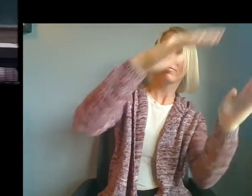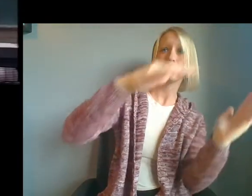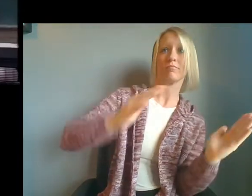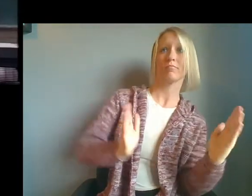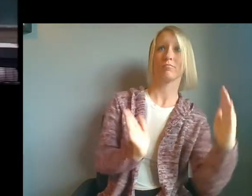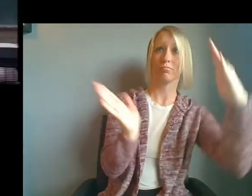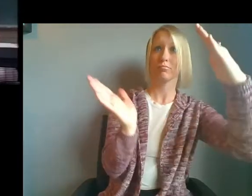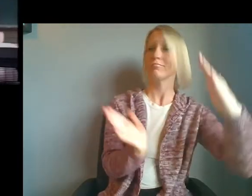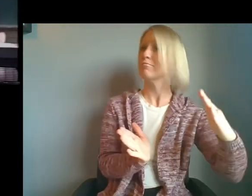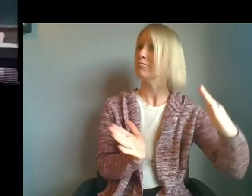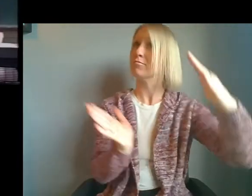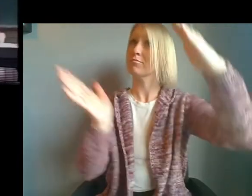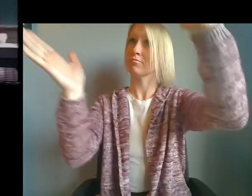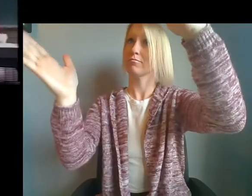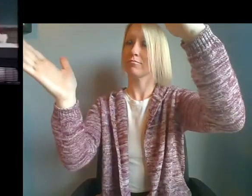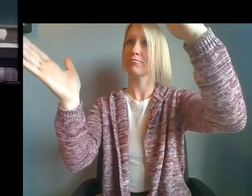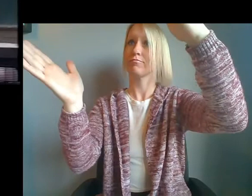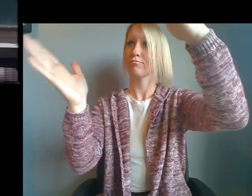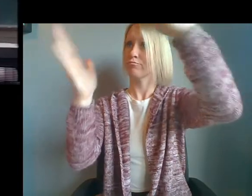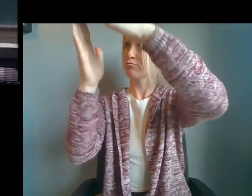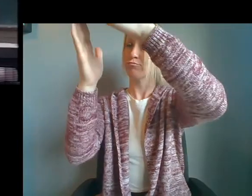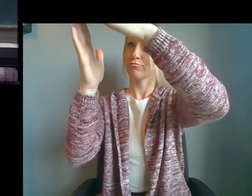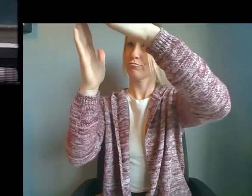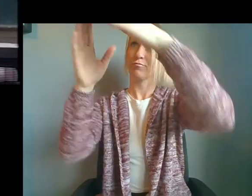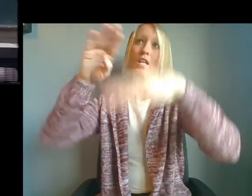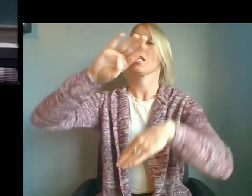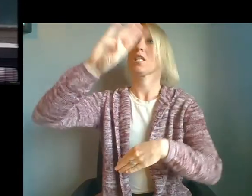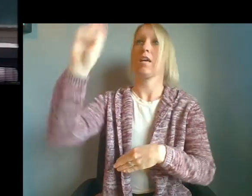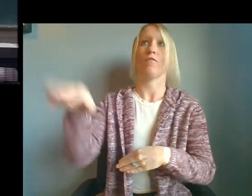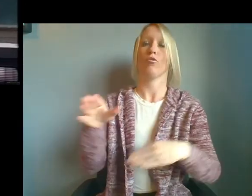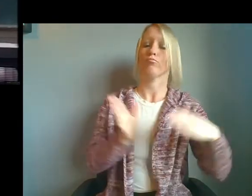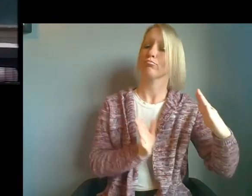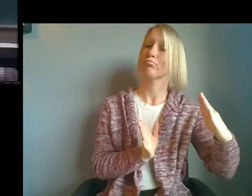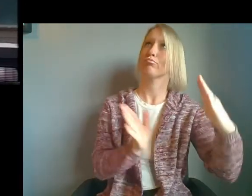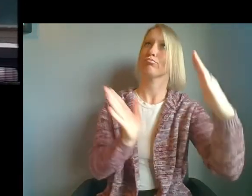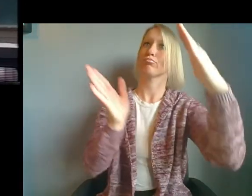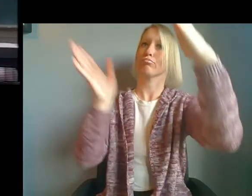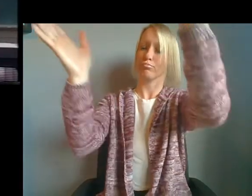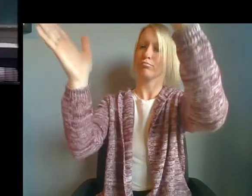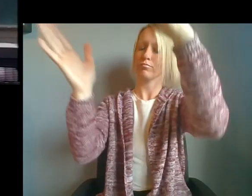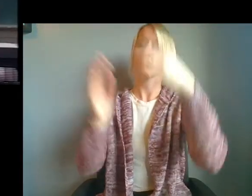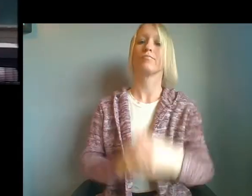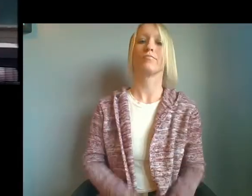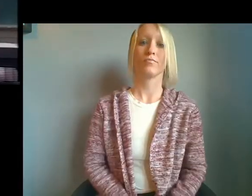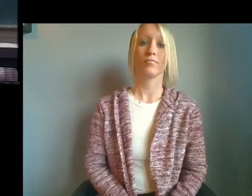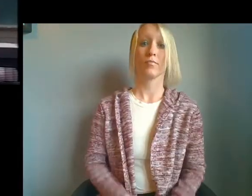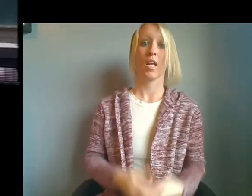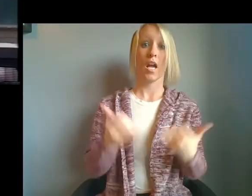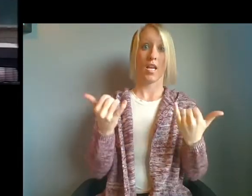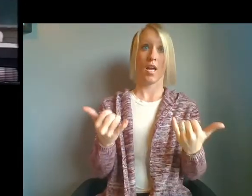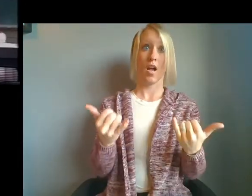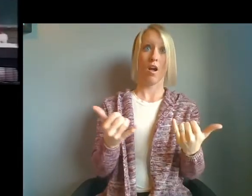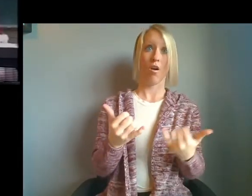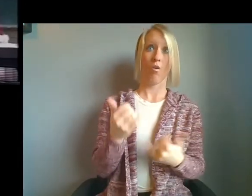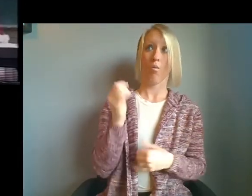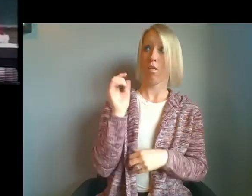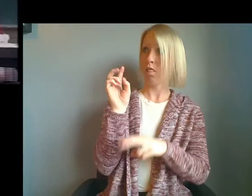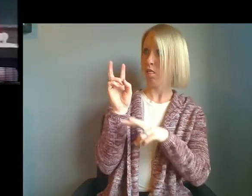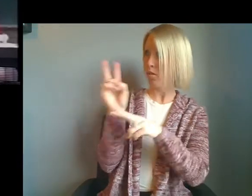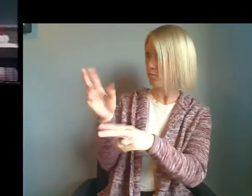parallelogram. Look at this funny shape. Does that look similar to the shape you just saw? It certainly